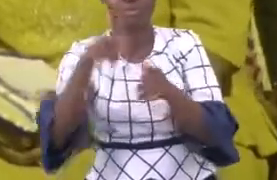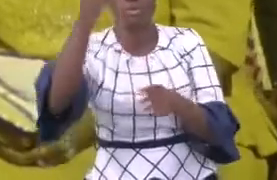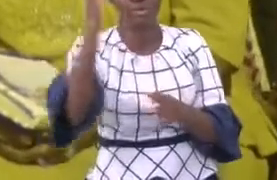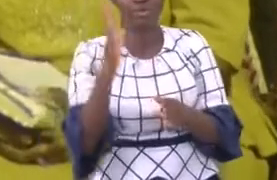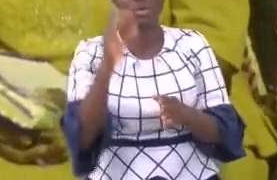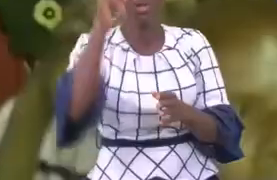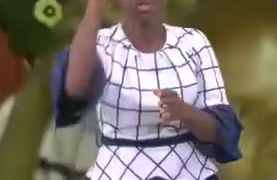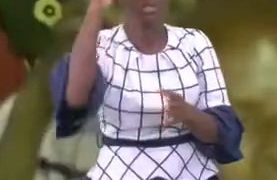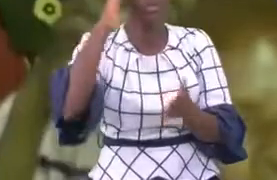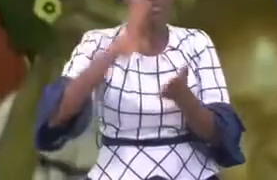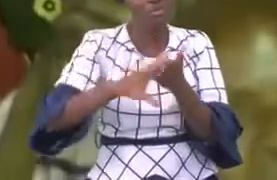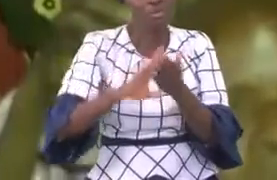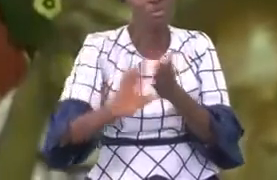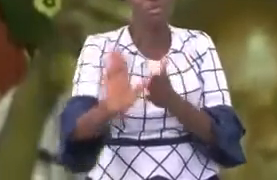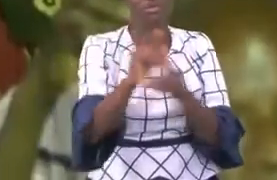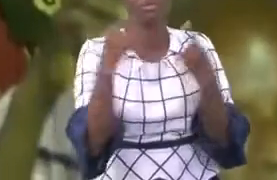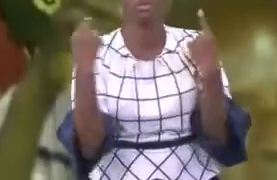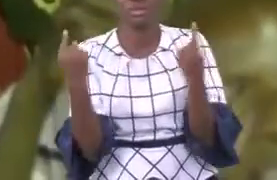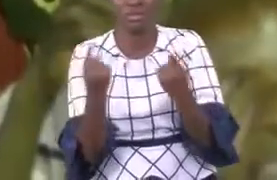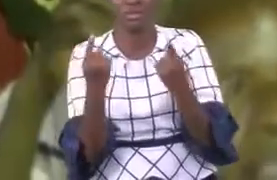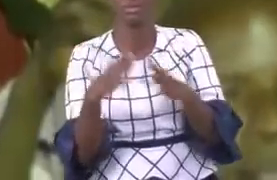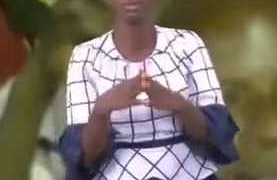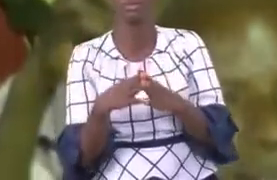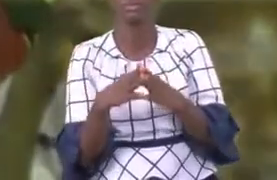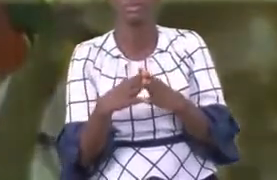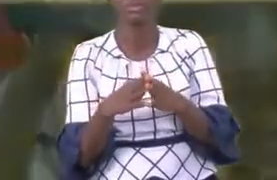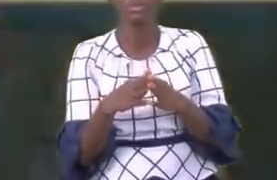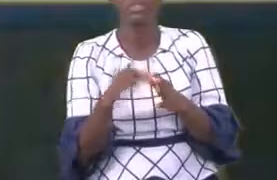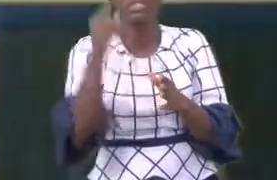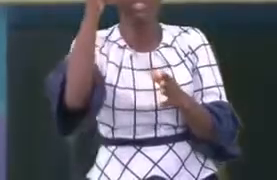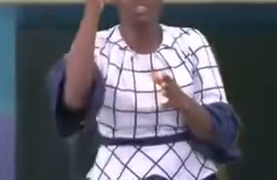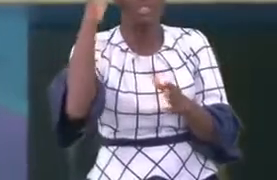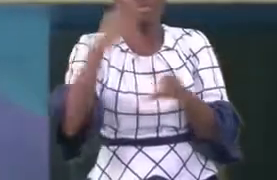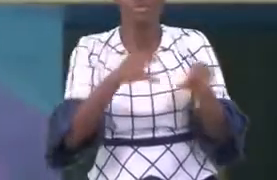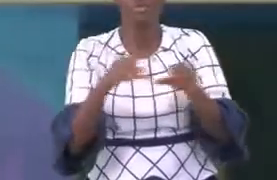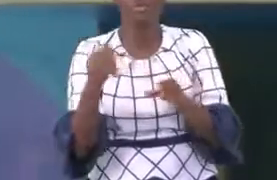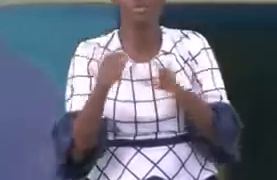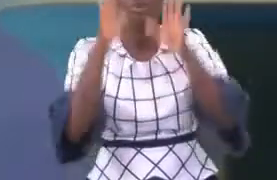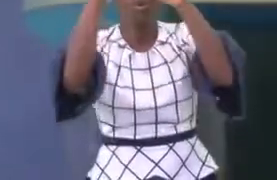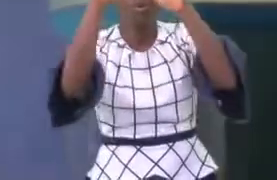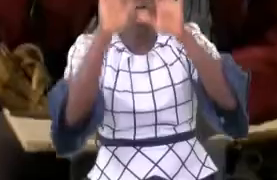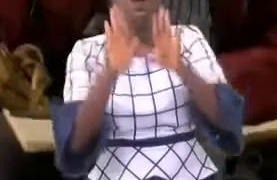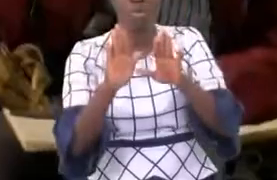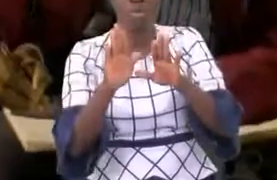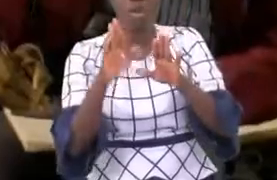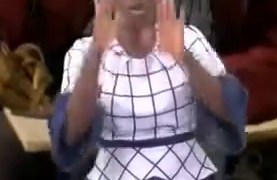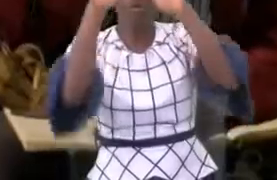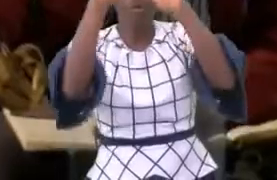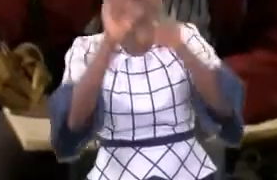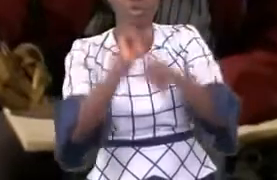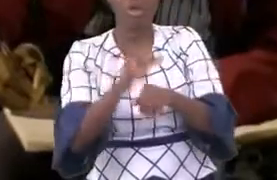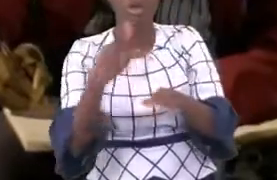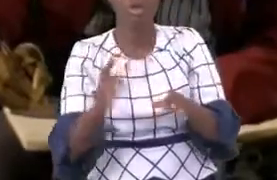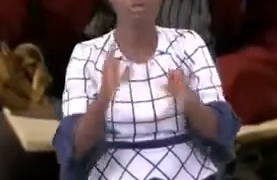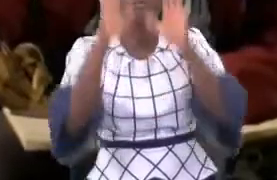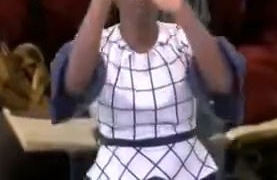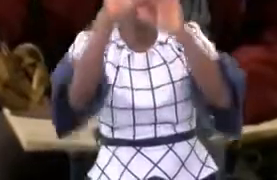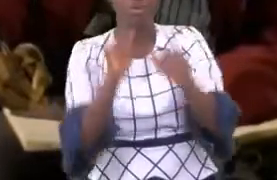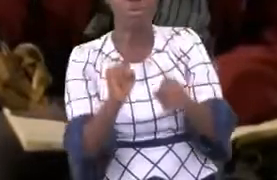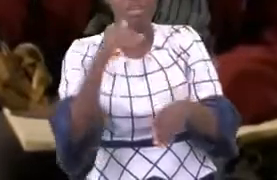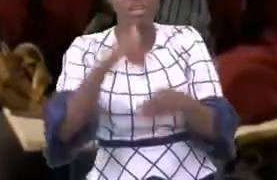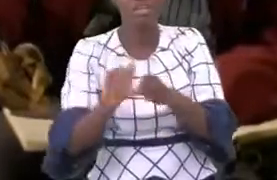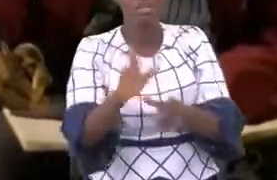the wonder, wonder of wonders in your life tonight, in Jesus' name. I